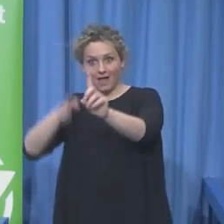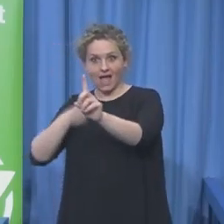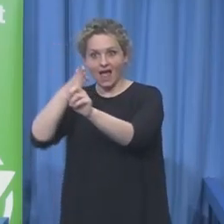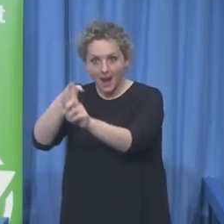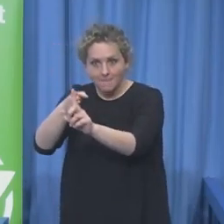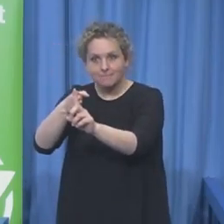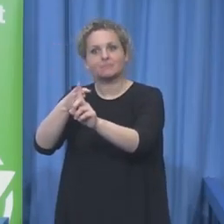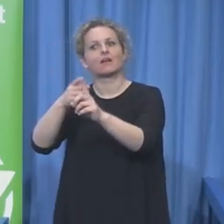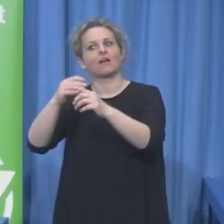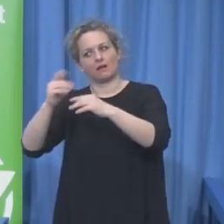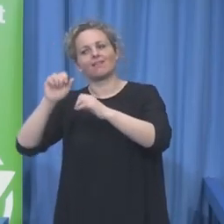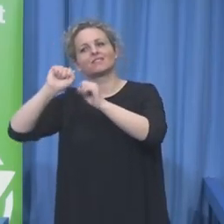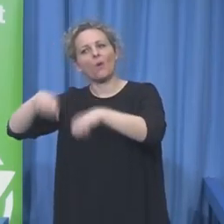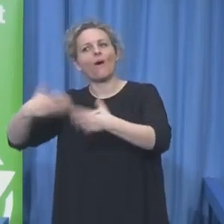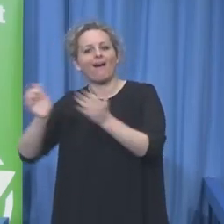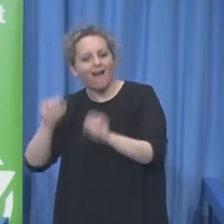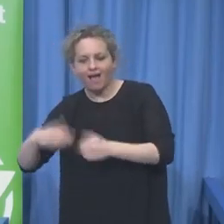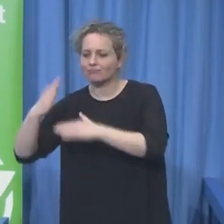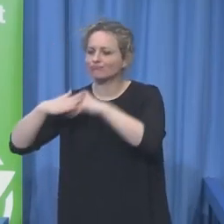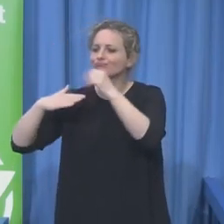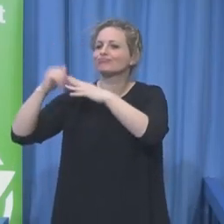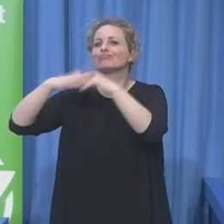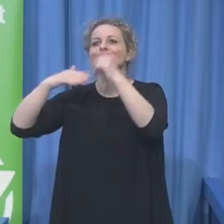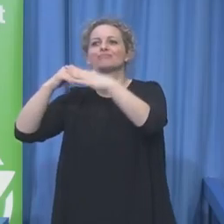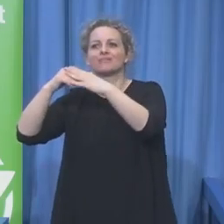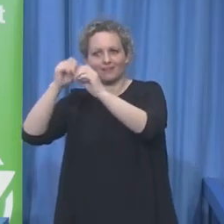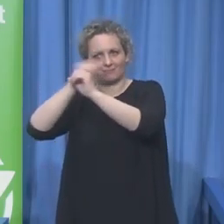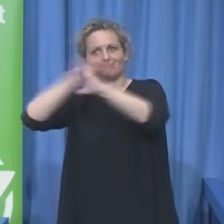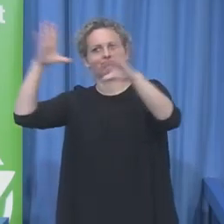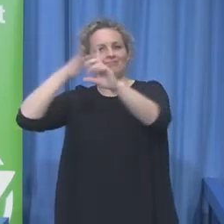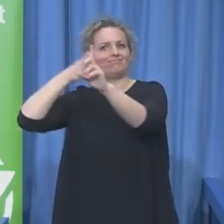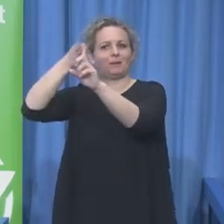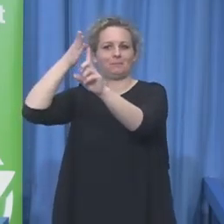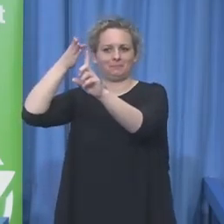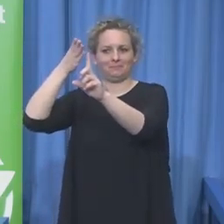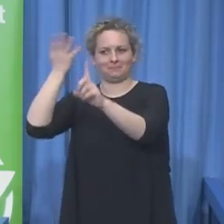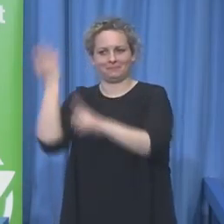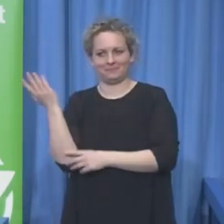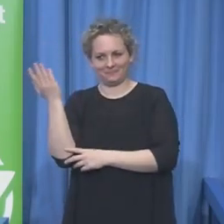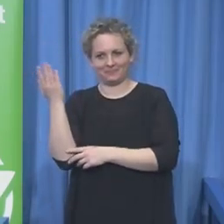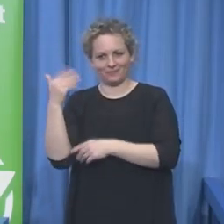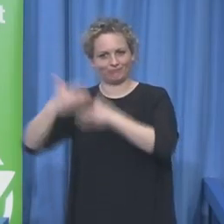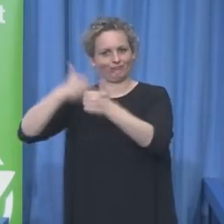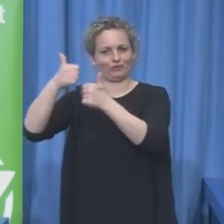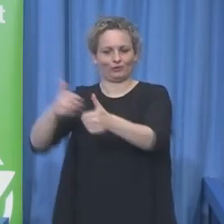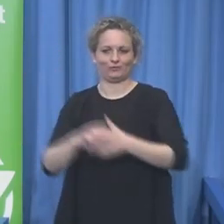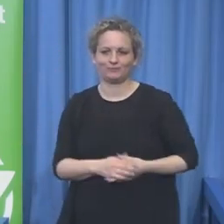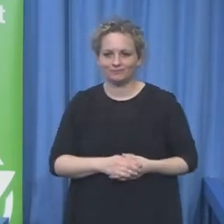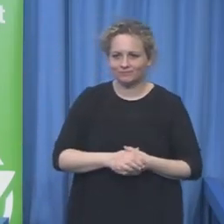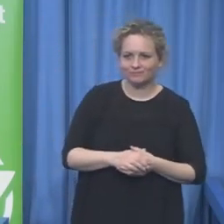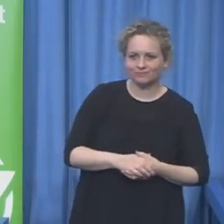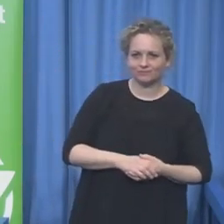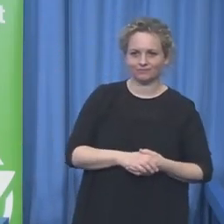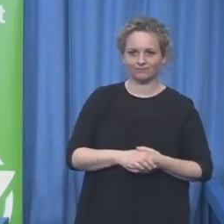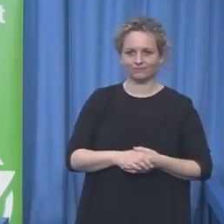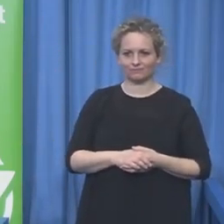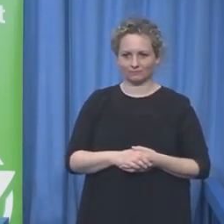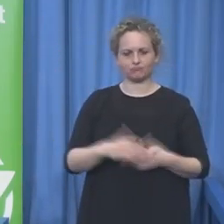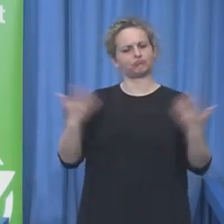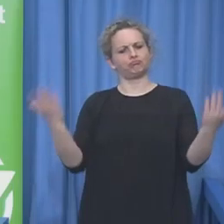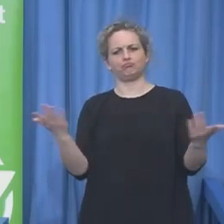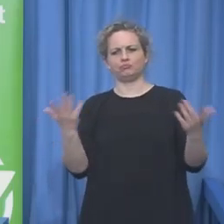setting to support job placement. So our shops look like any other shop, and our coffee shop looks like any other coffee shop.